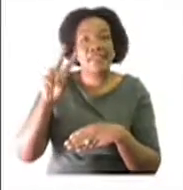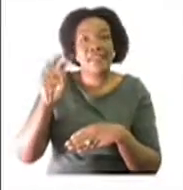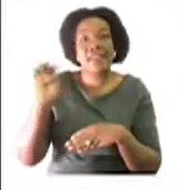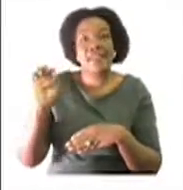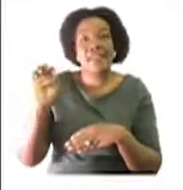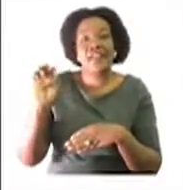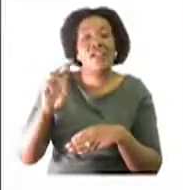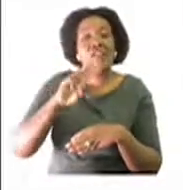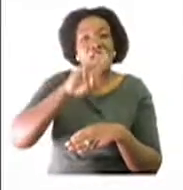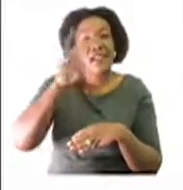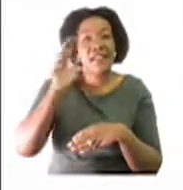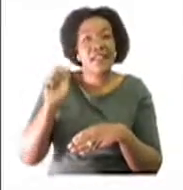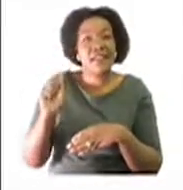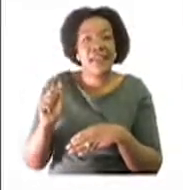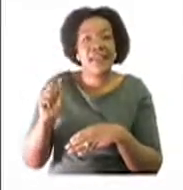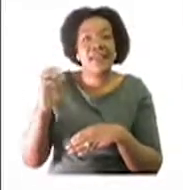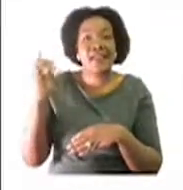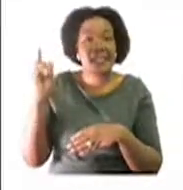the